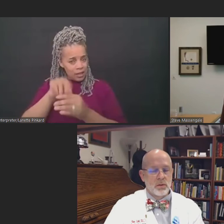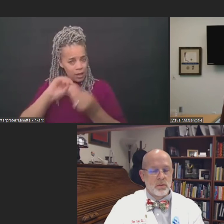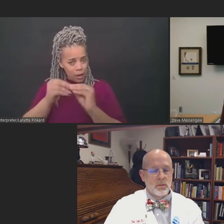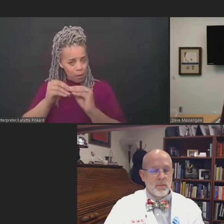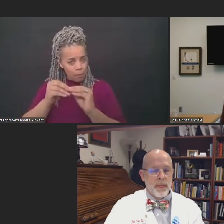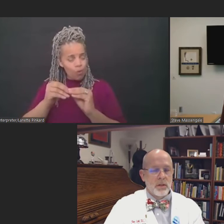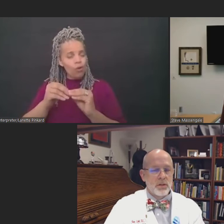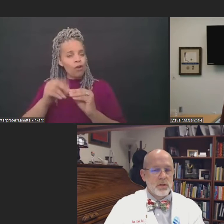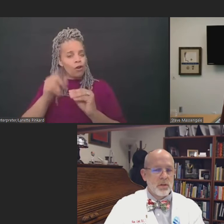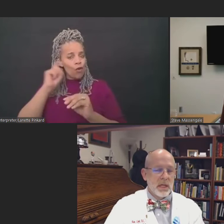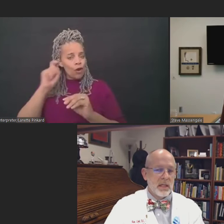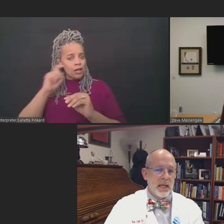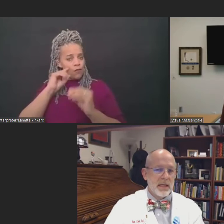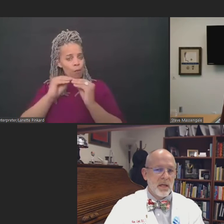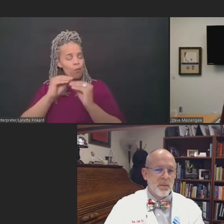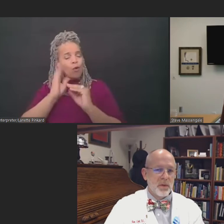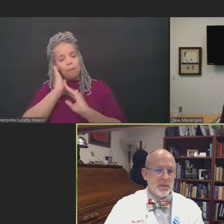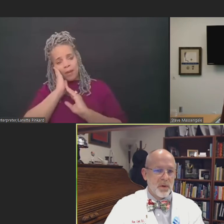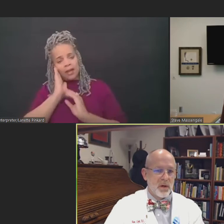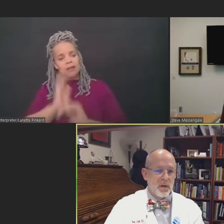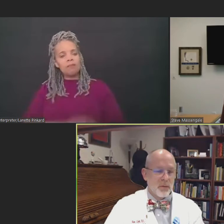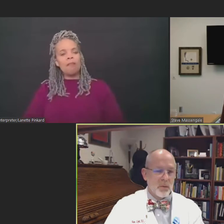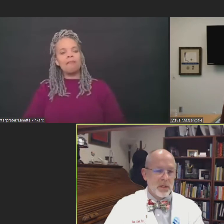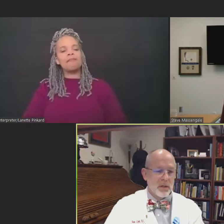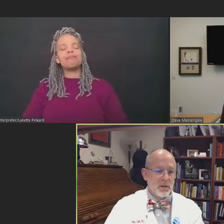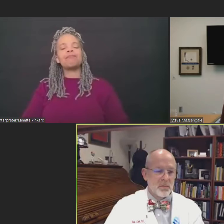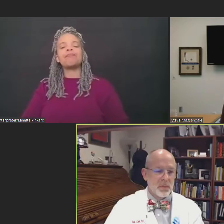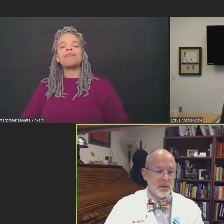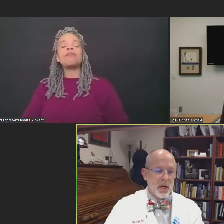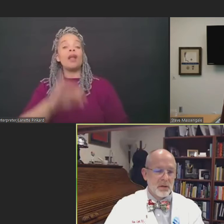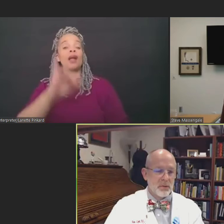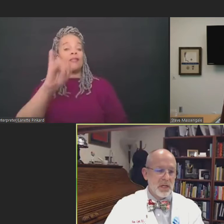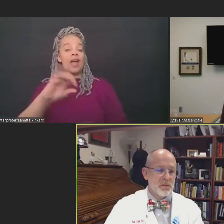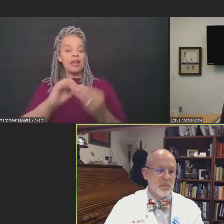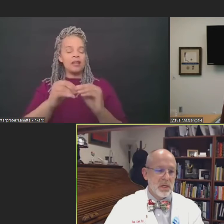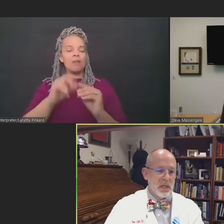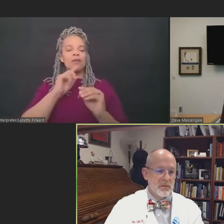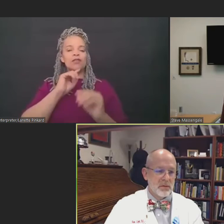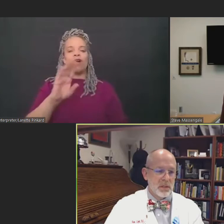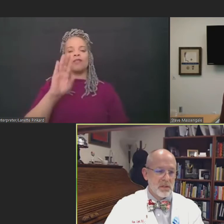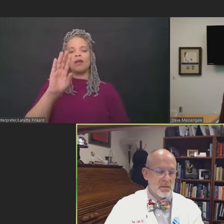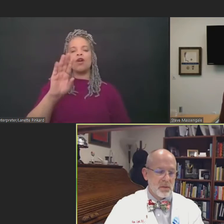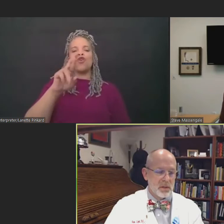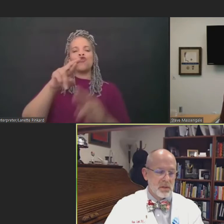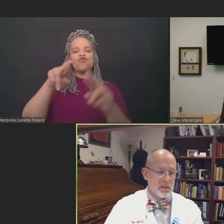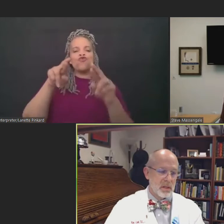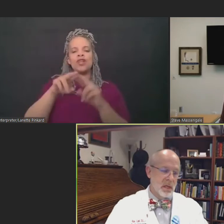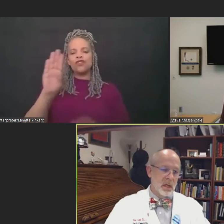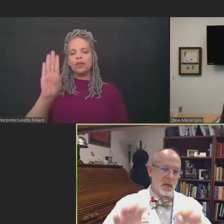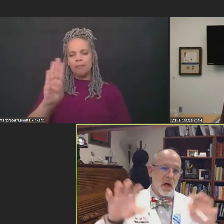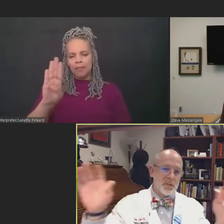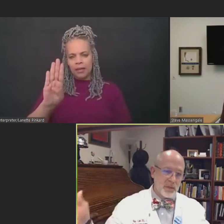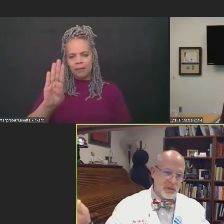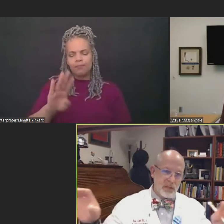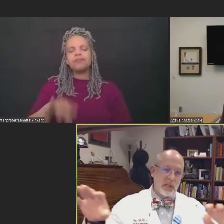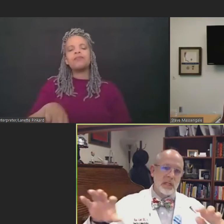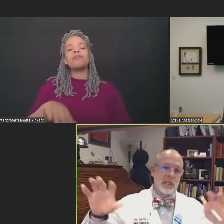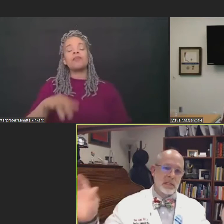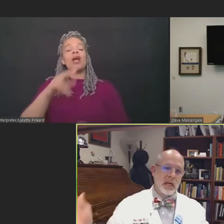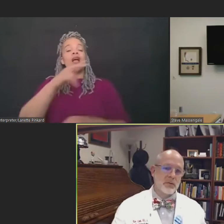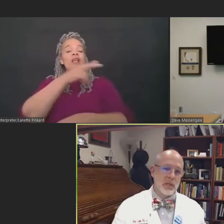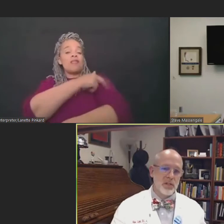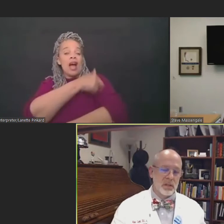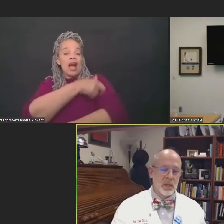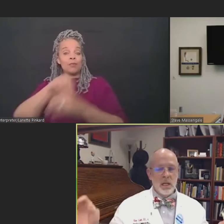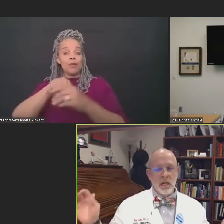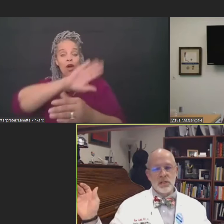for more beds? Sure, that number is part of what we call the BRAC, Region B of the Regions Emergency, the hospitals in the